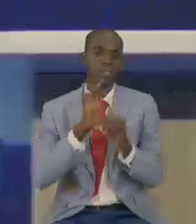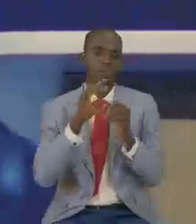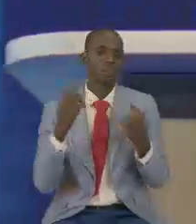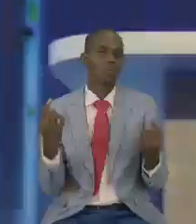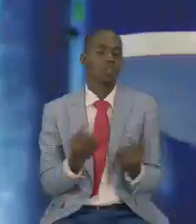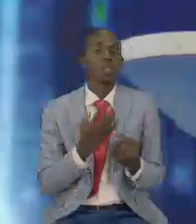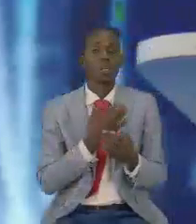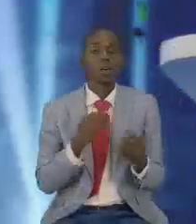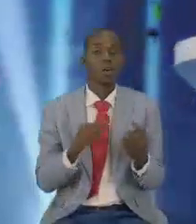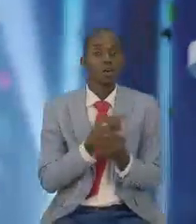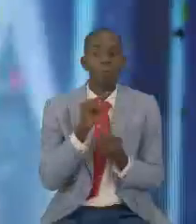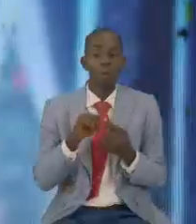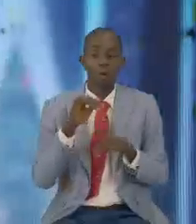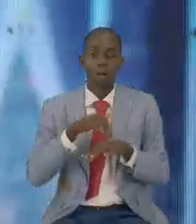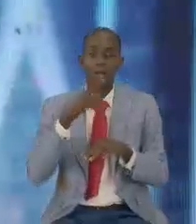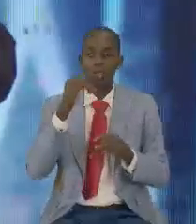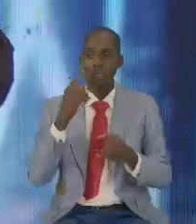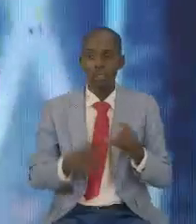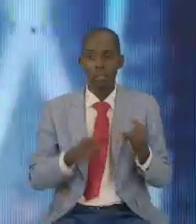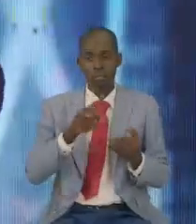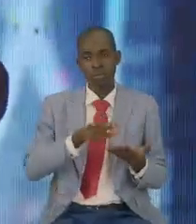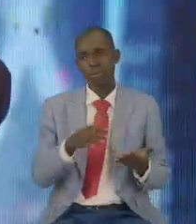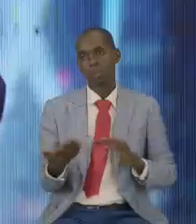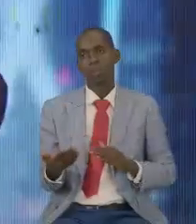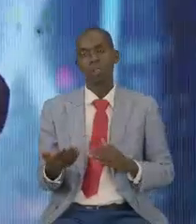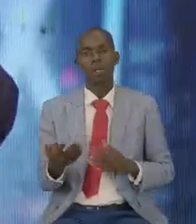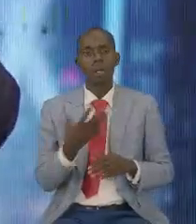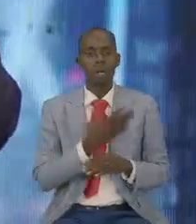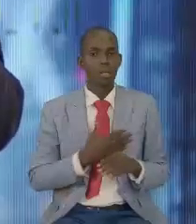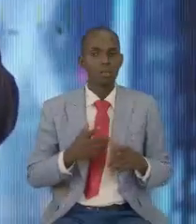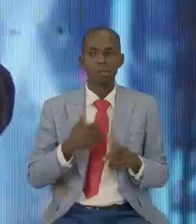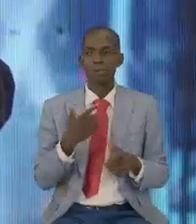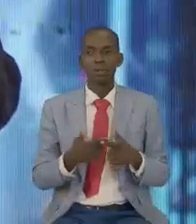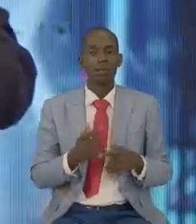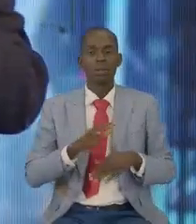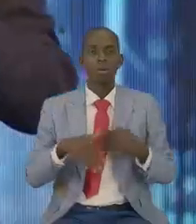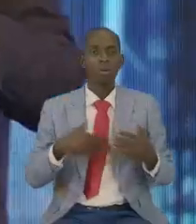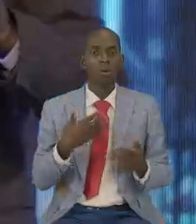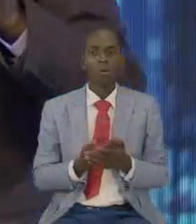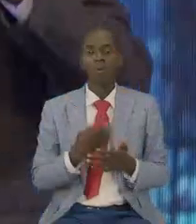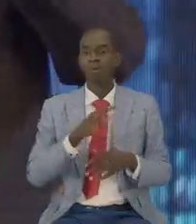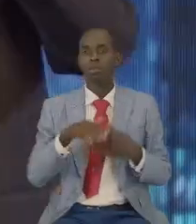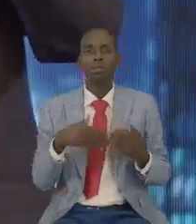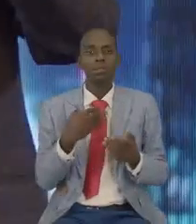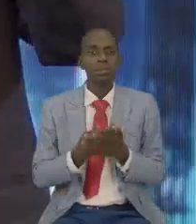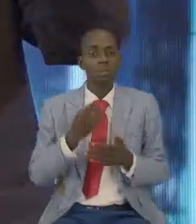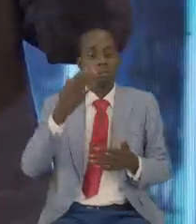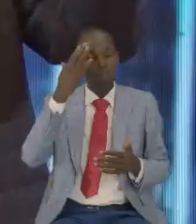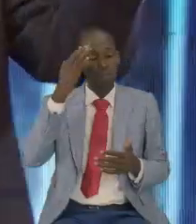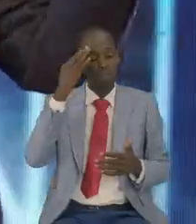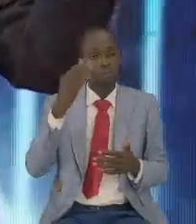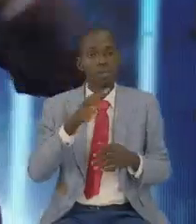die, and then all the encyclopedia that you have studied made you have a